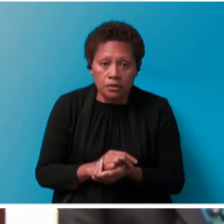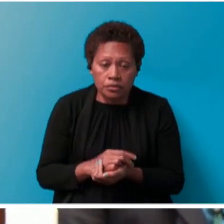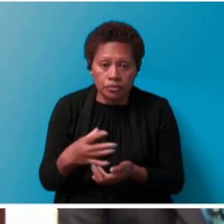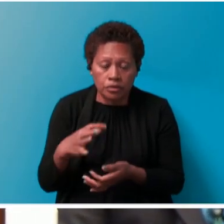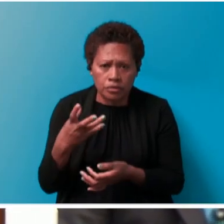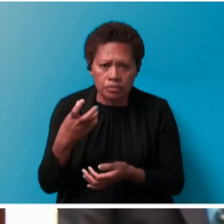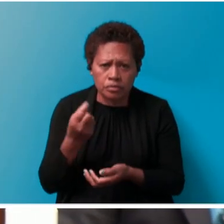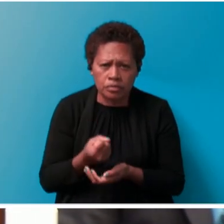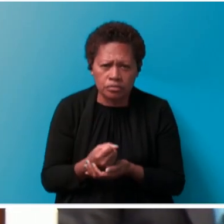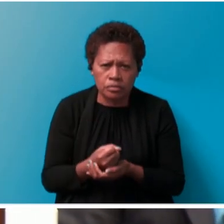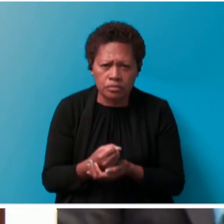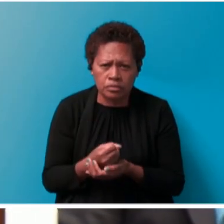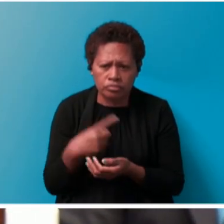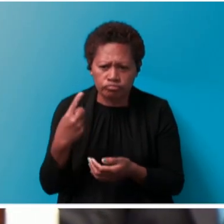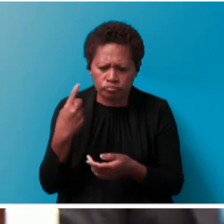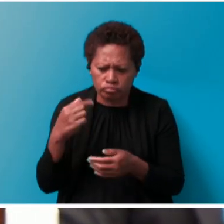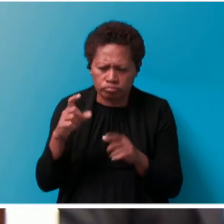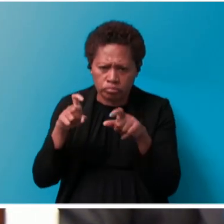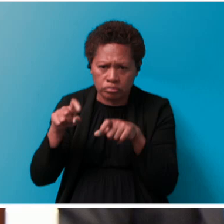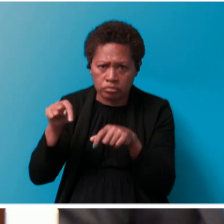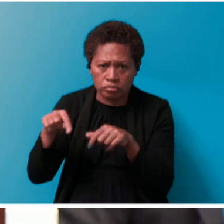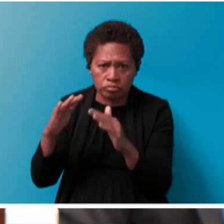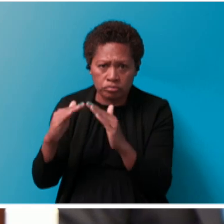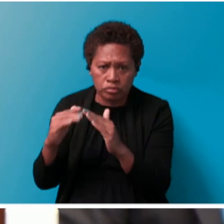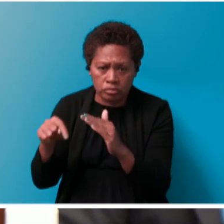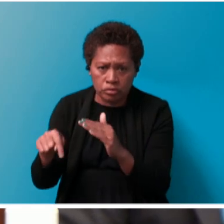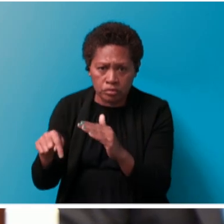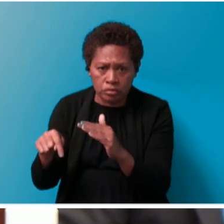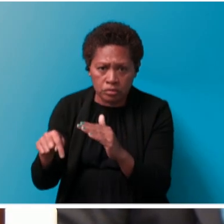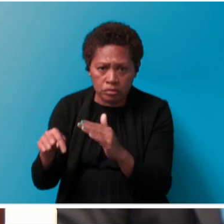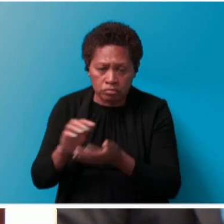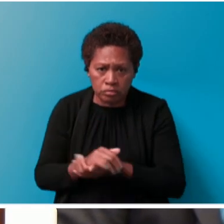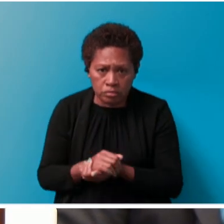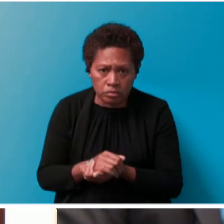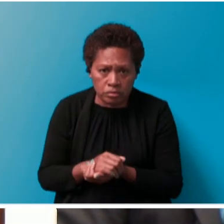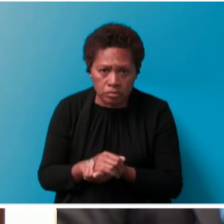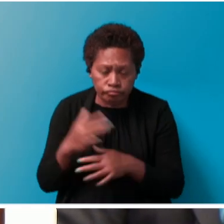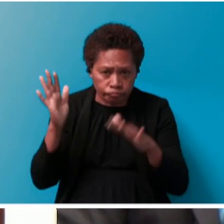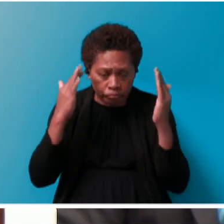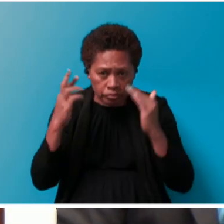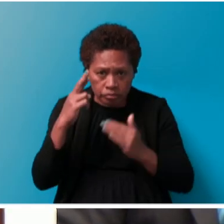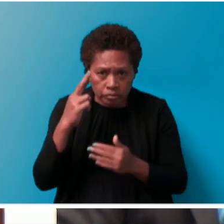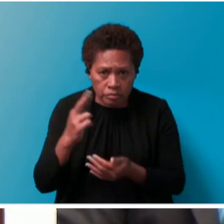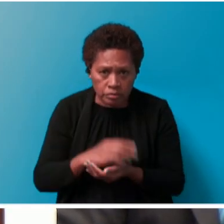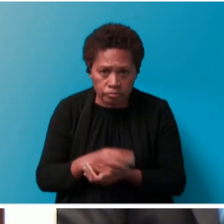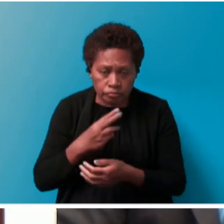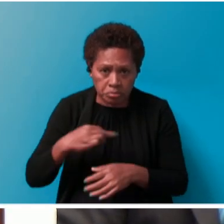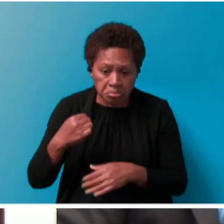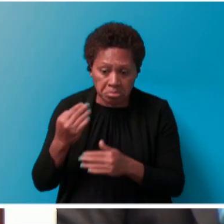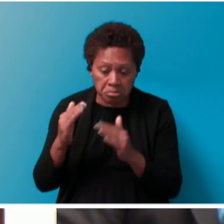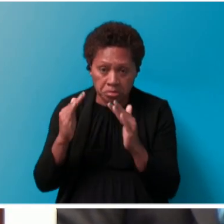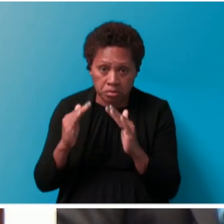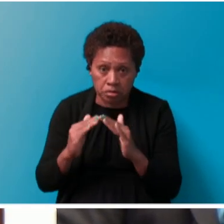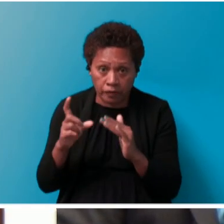government intervention. And following the issuance of these notices, Mr. Speaker, sir, the Minister of Housing convened a meeting